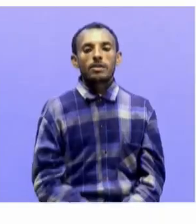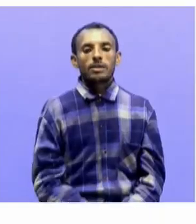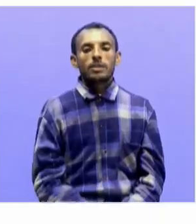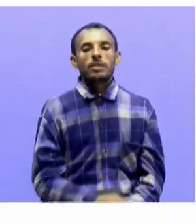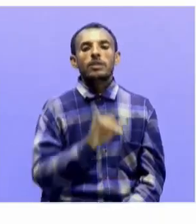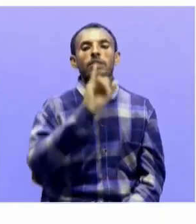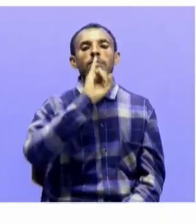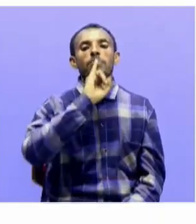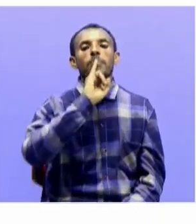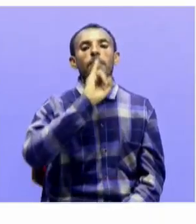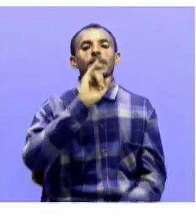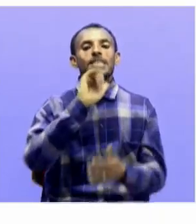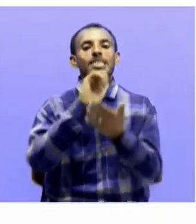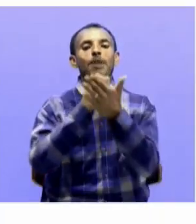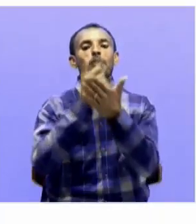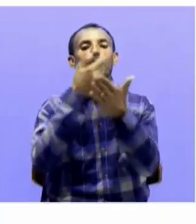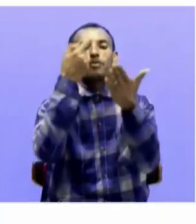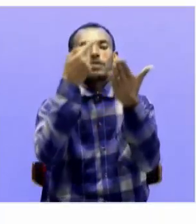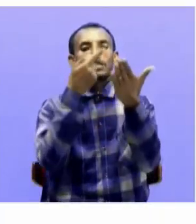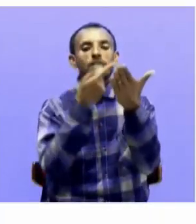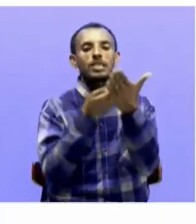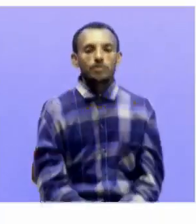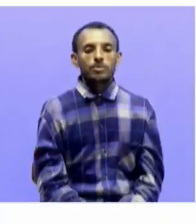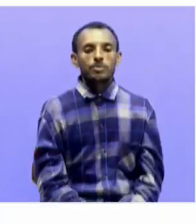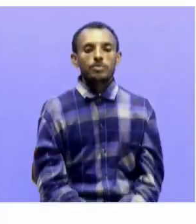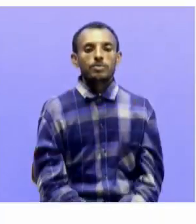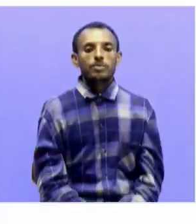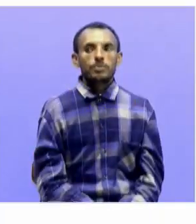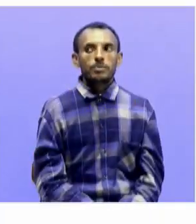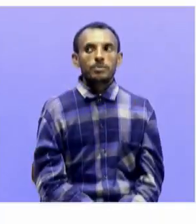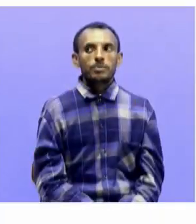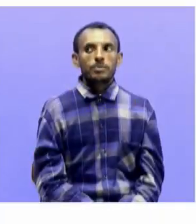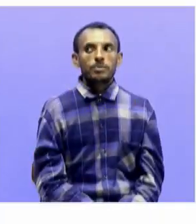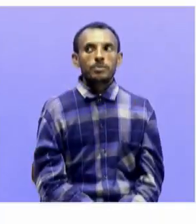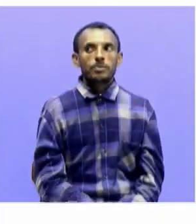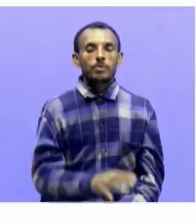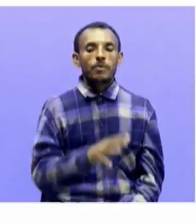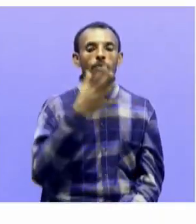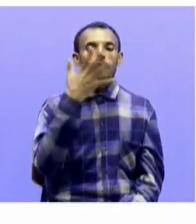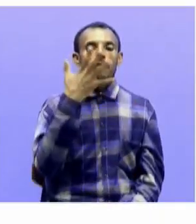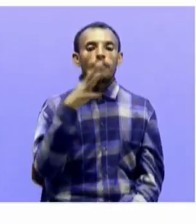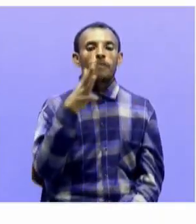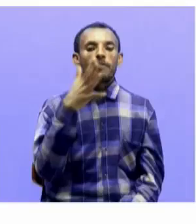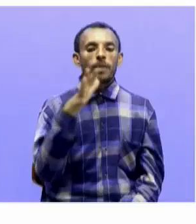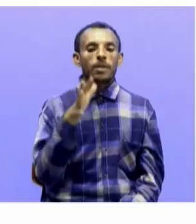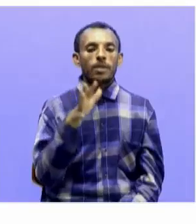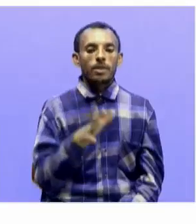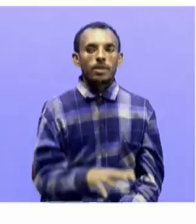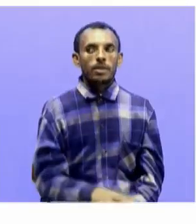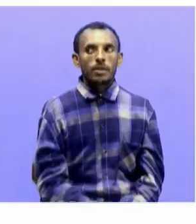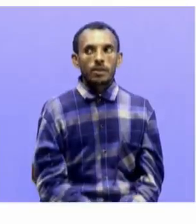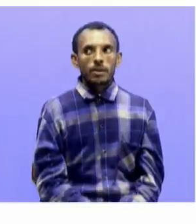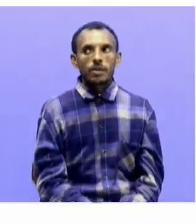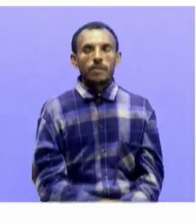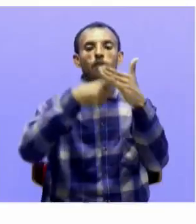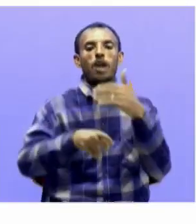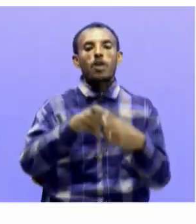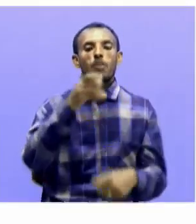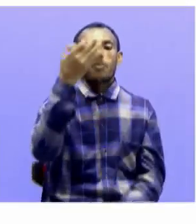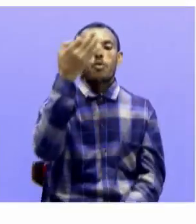is, the mean of this data is 15, then find